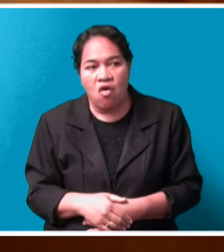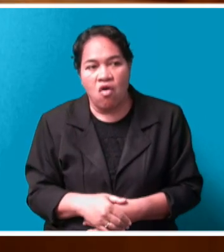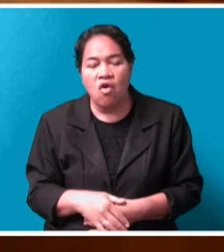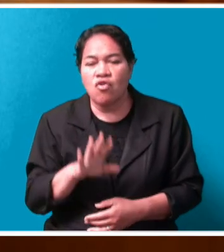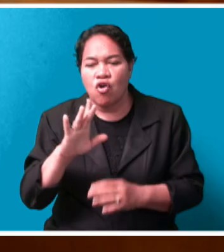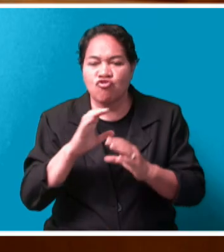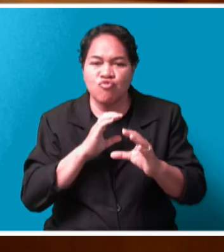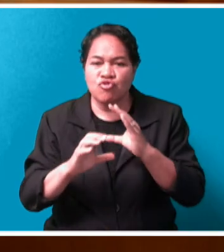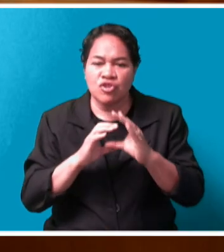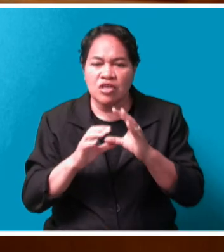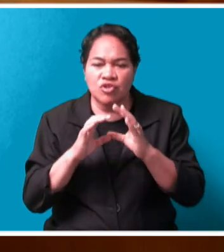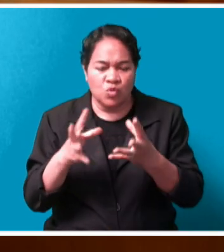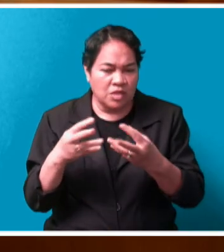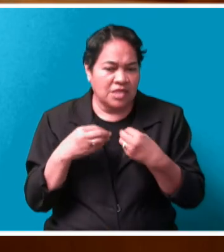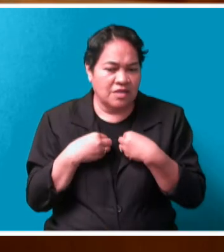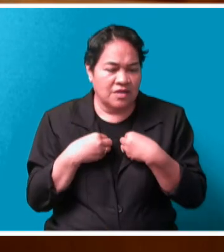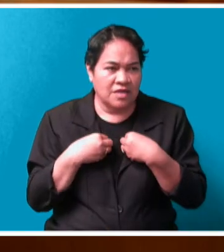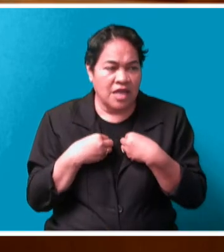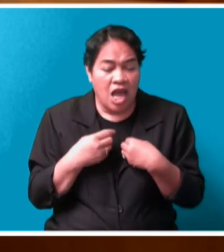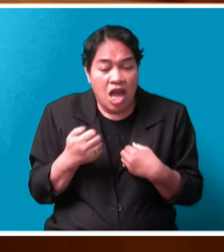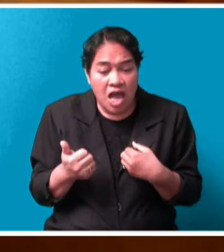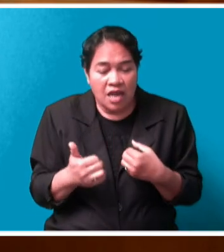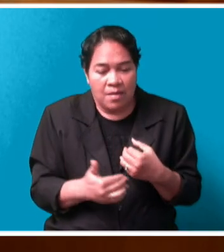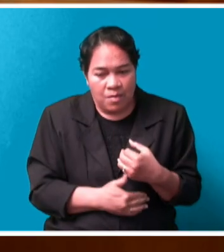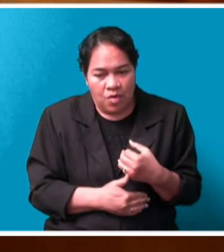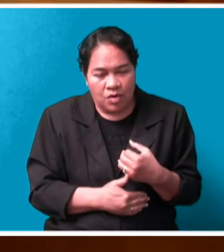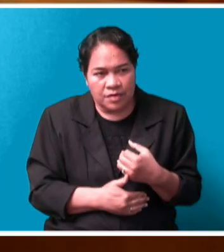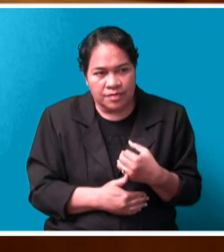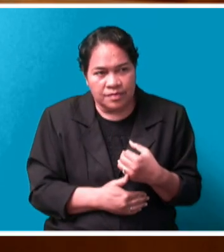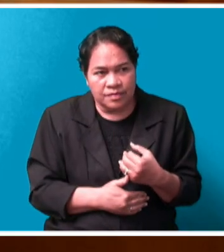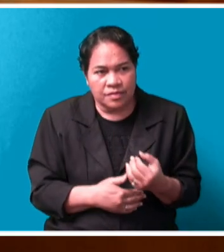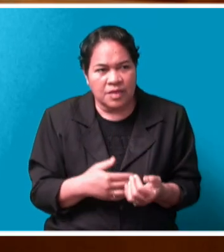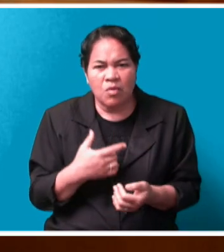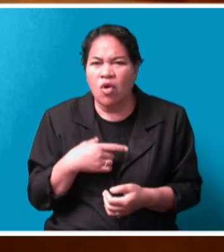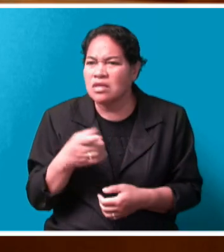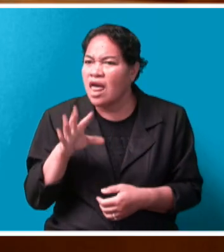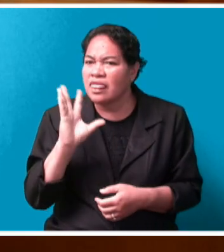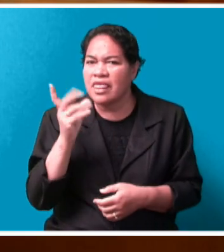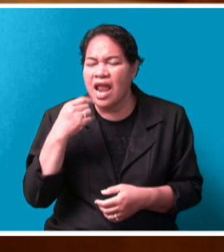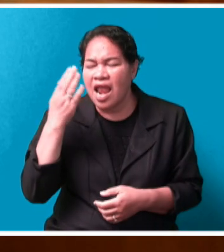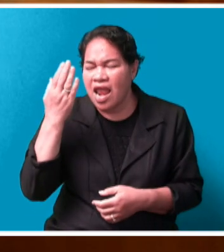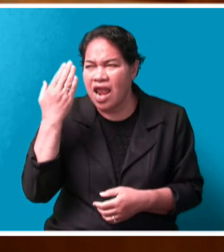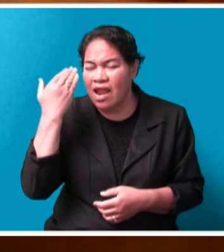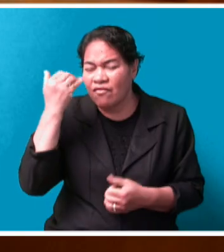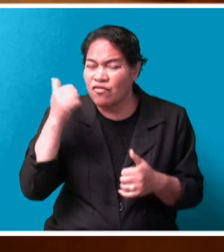communication we got from them very early this morning, after we rose so late last night, and also the